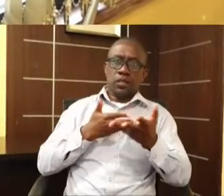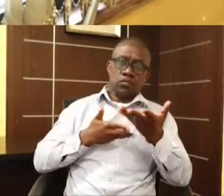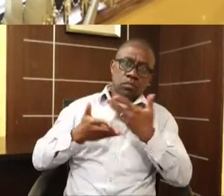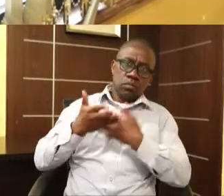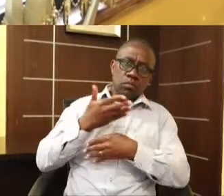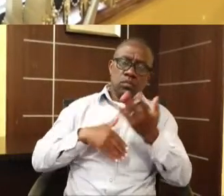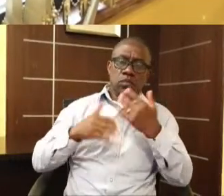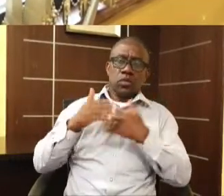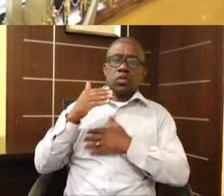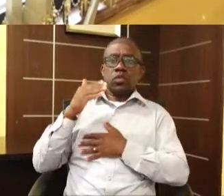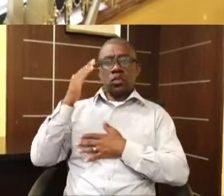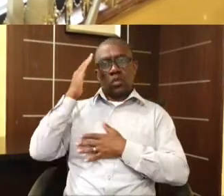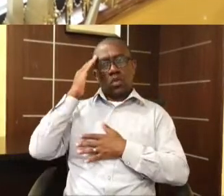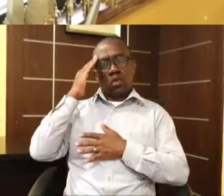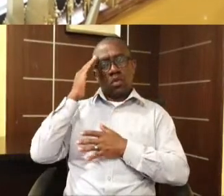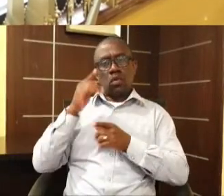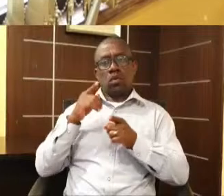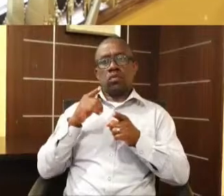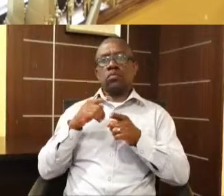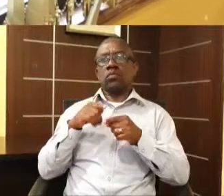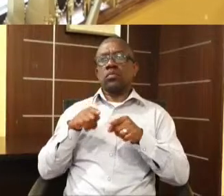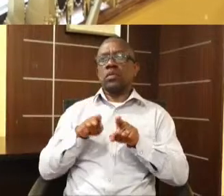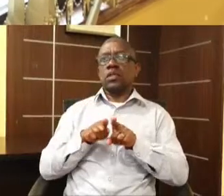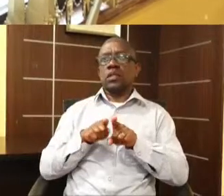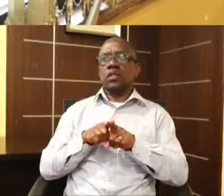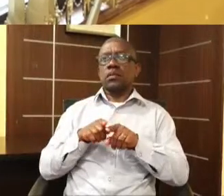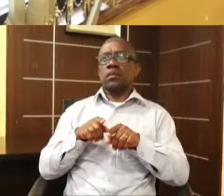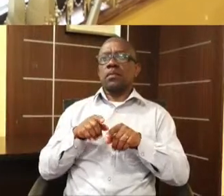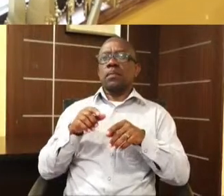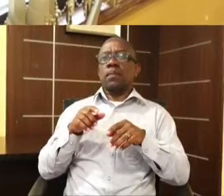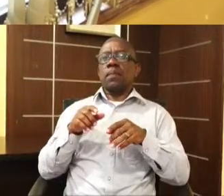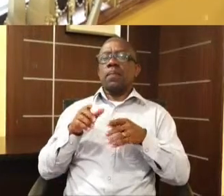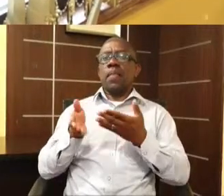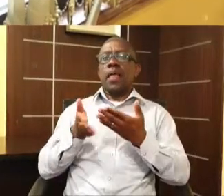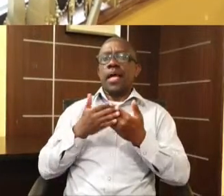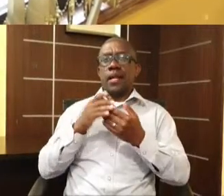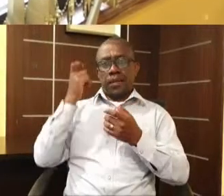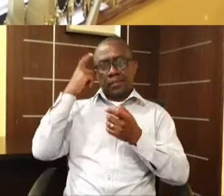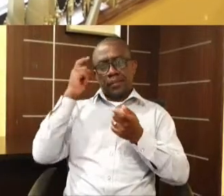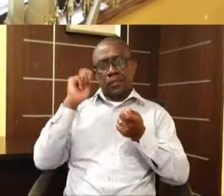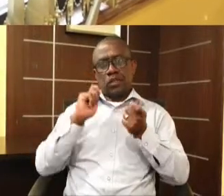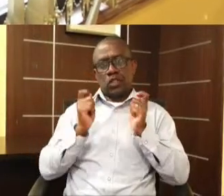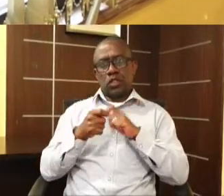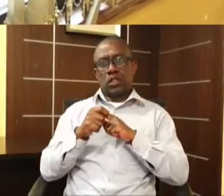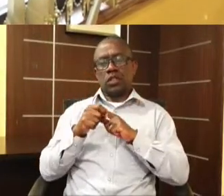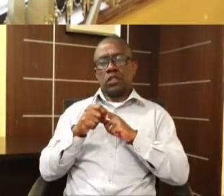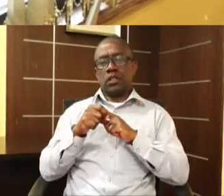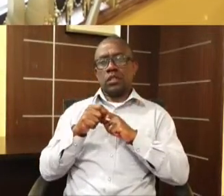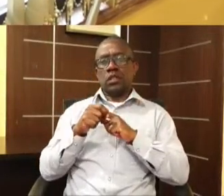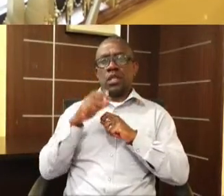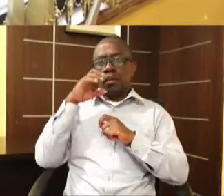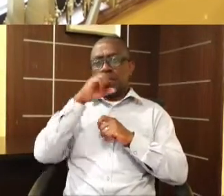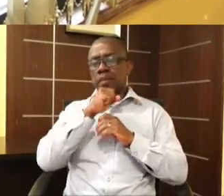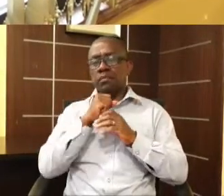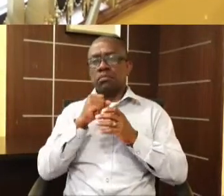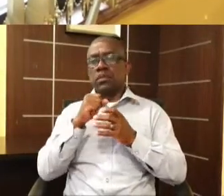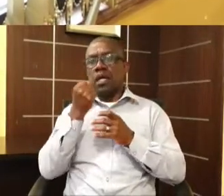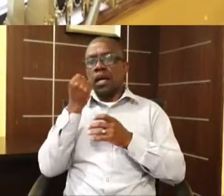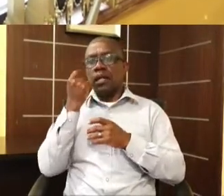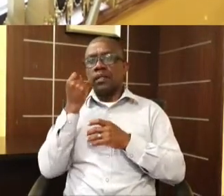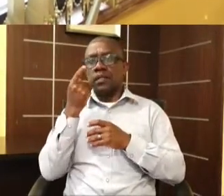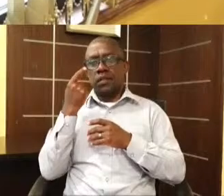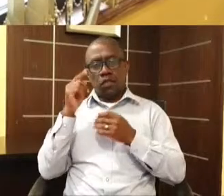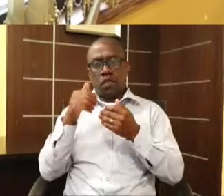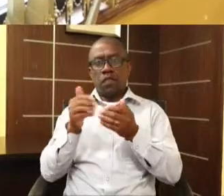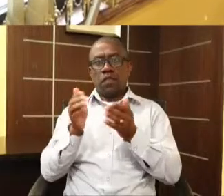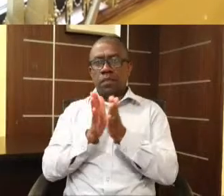the different methods, but also be able to demystify the myths and misconceptions around family planning. If